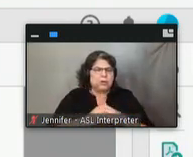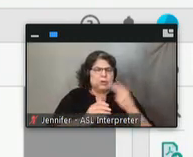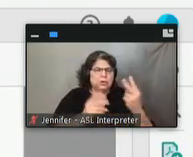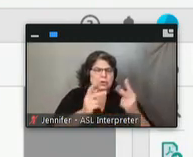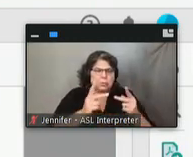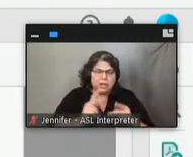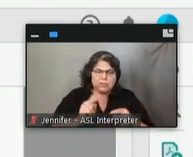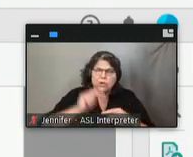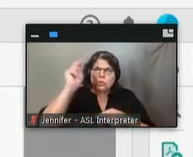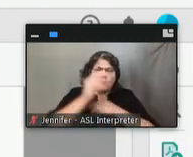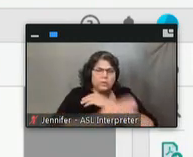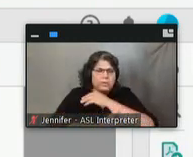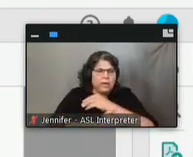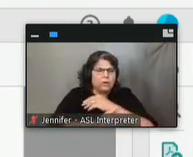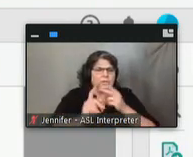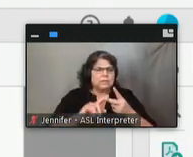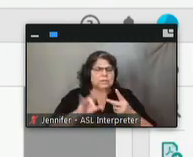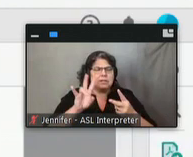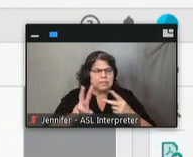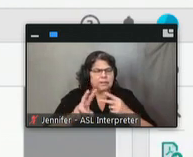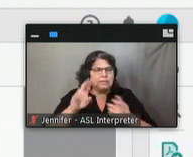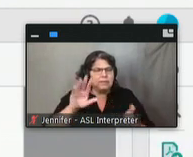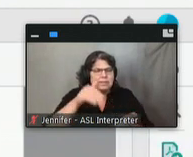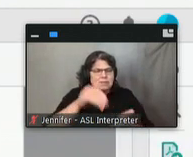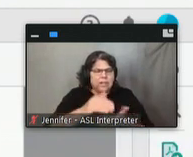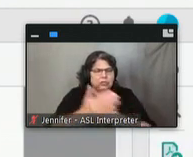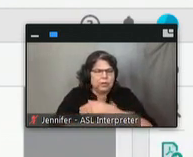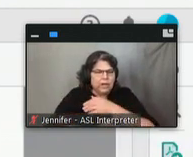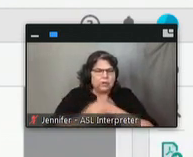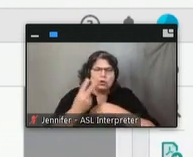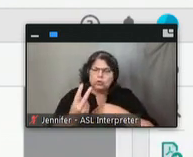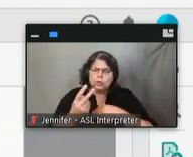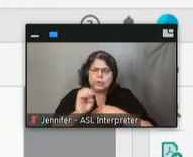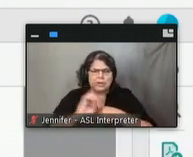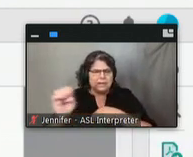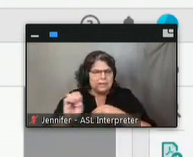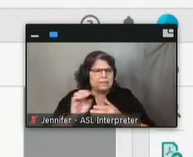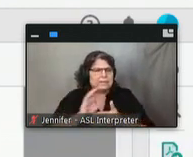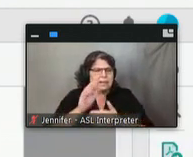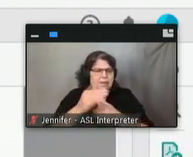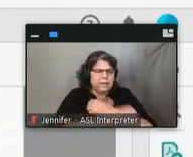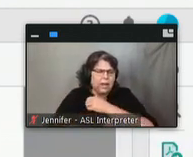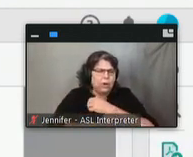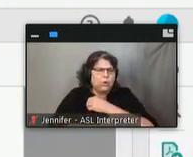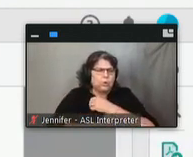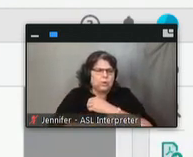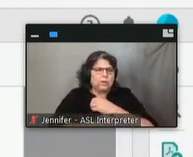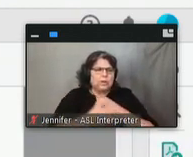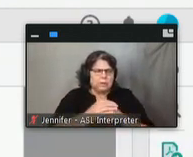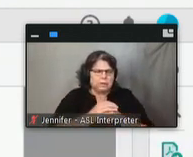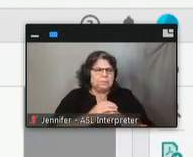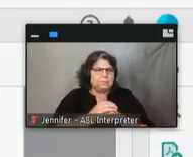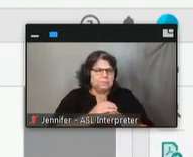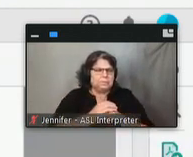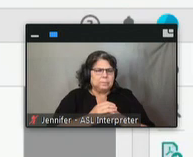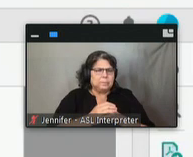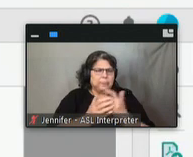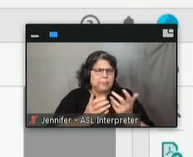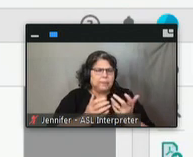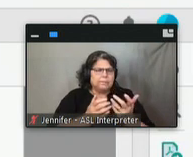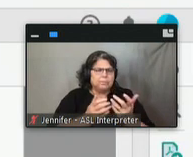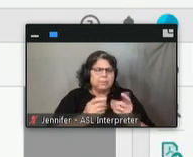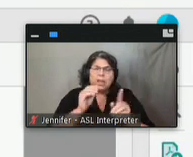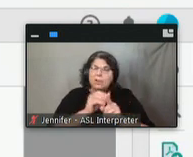7 Central County, 2 in East County. And exposures have occurred on site. So you can see here that we've